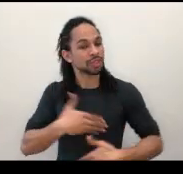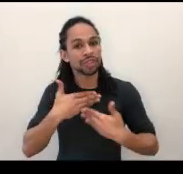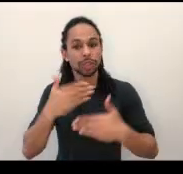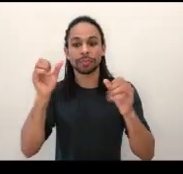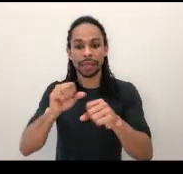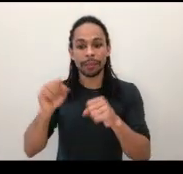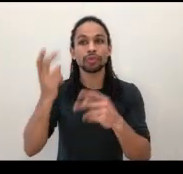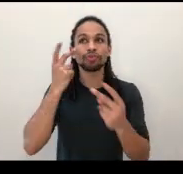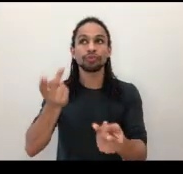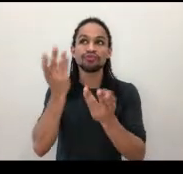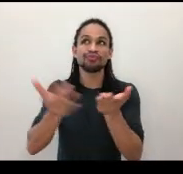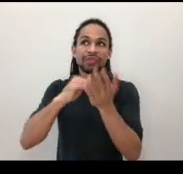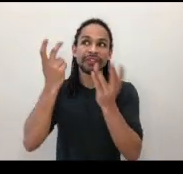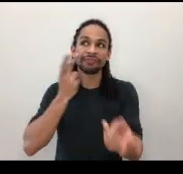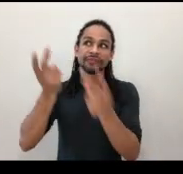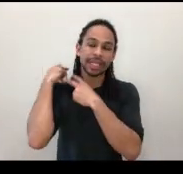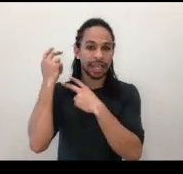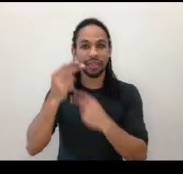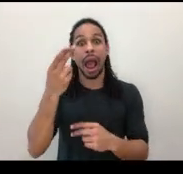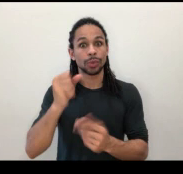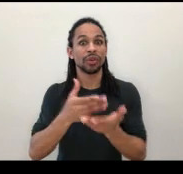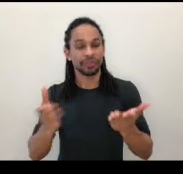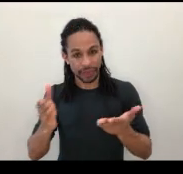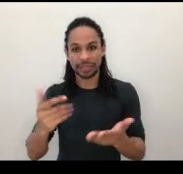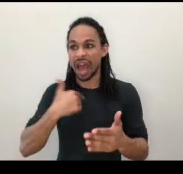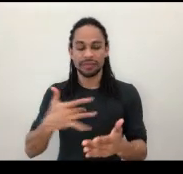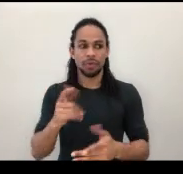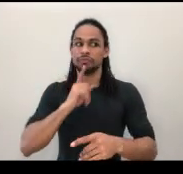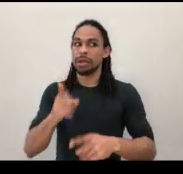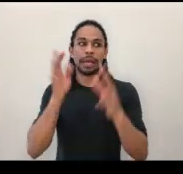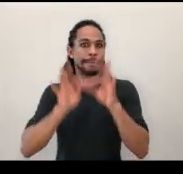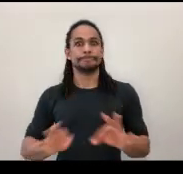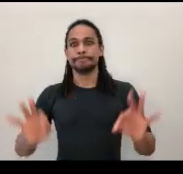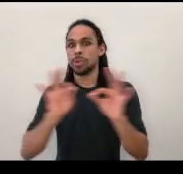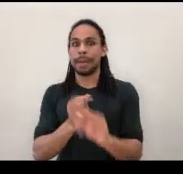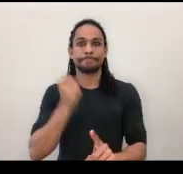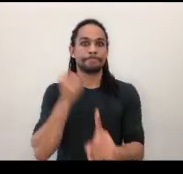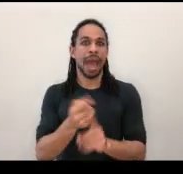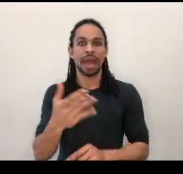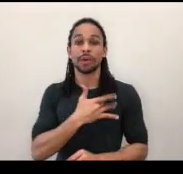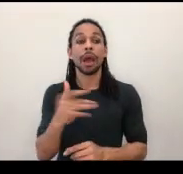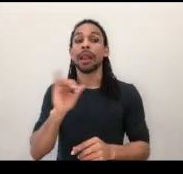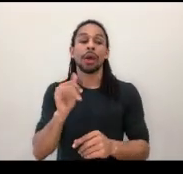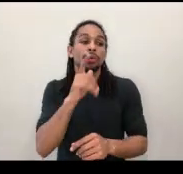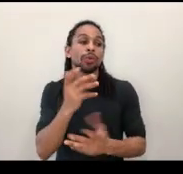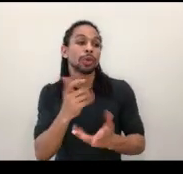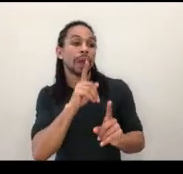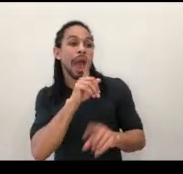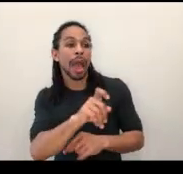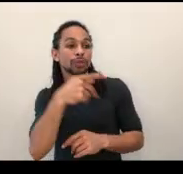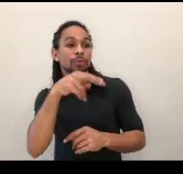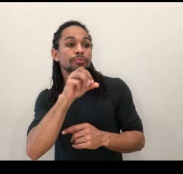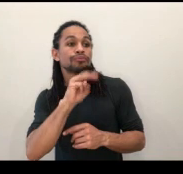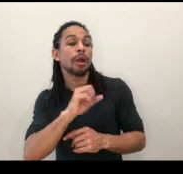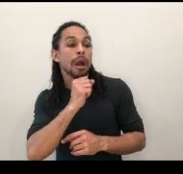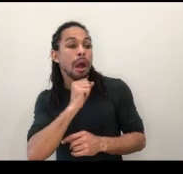of the things maybe I felt were like huge in my life in high school, like who you're gonna ask to prom, or who's